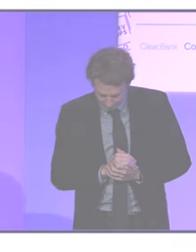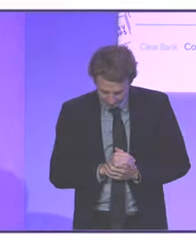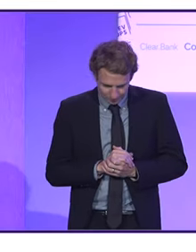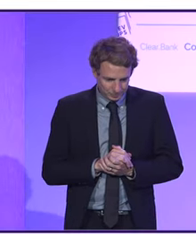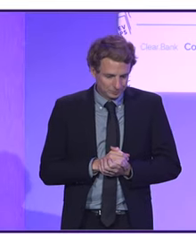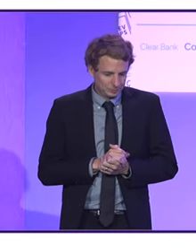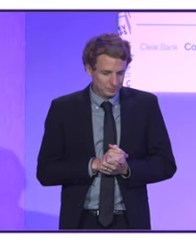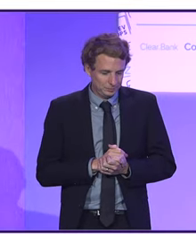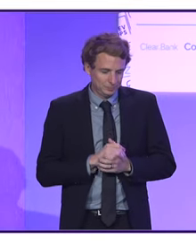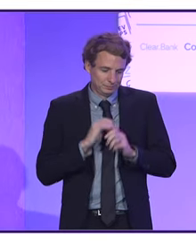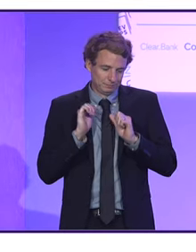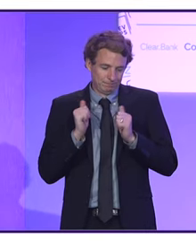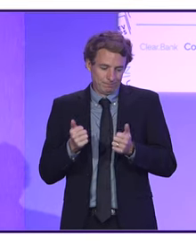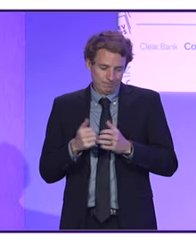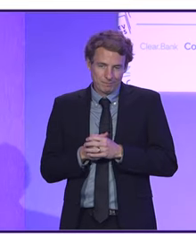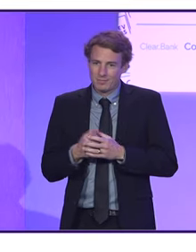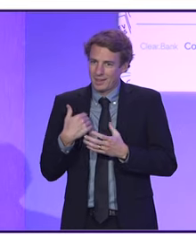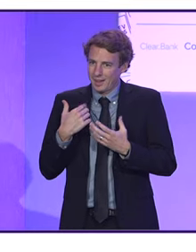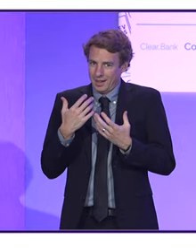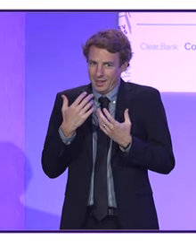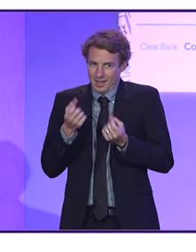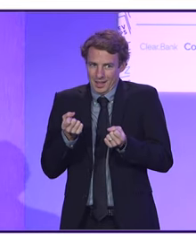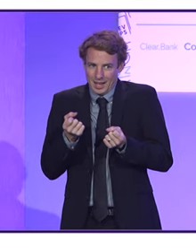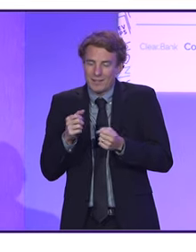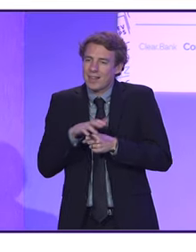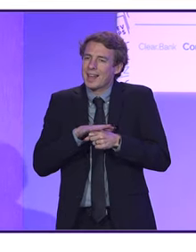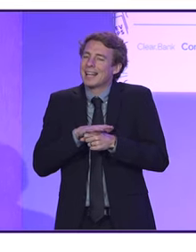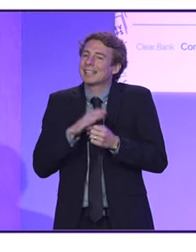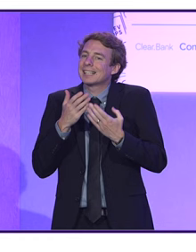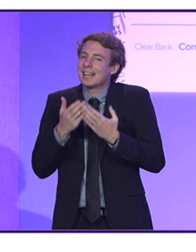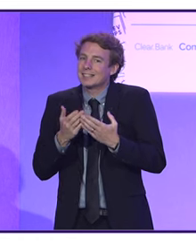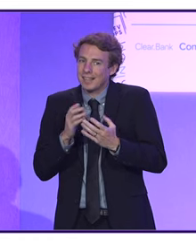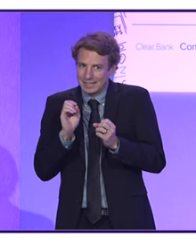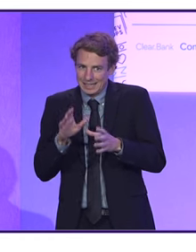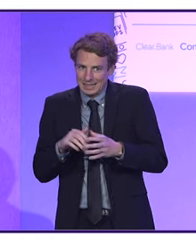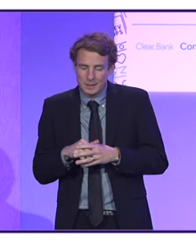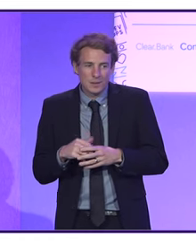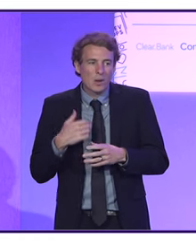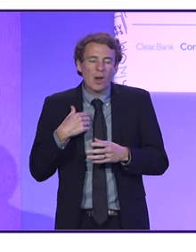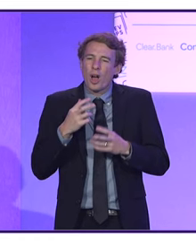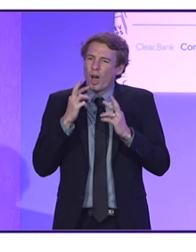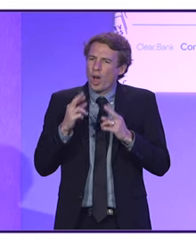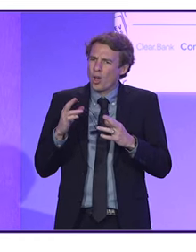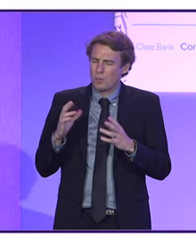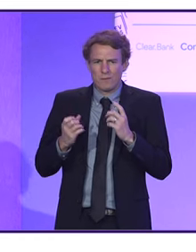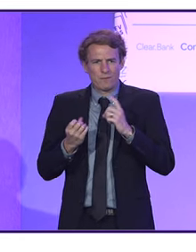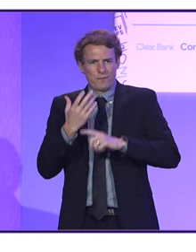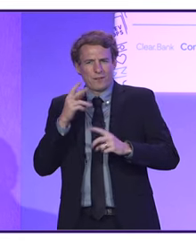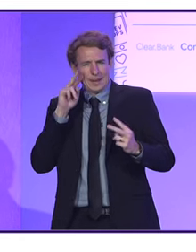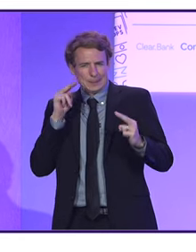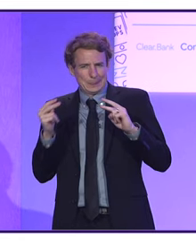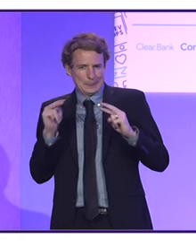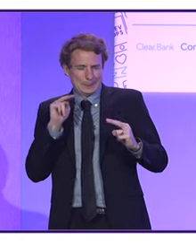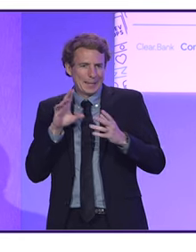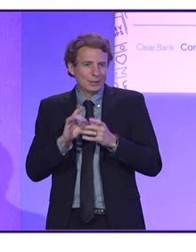Okay, so coming up, I've got for you a case study, what I hope will be a fresh angle on feedback as a mechanism for